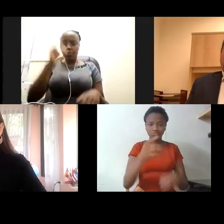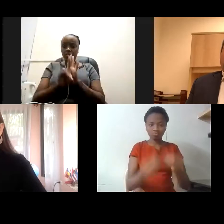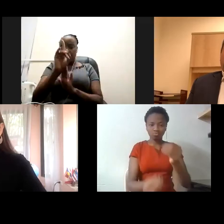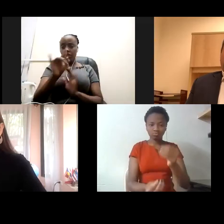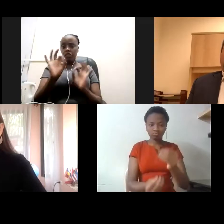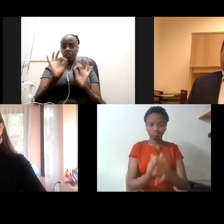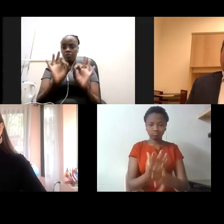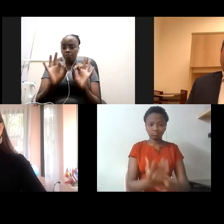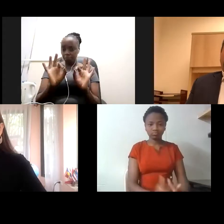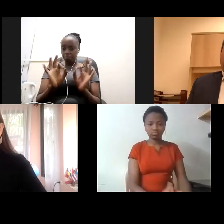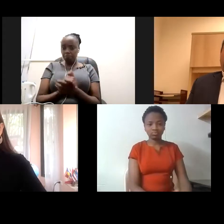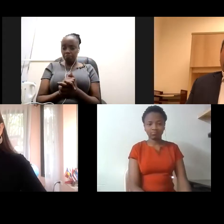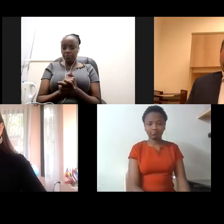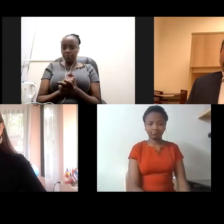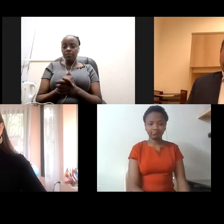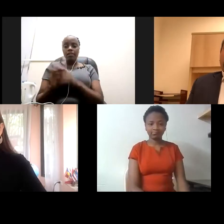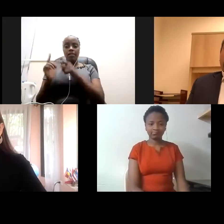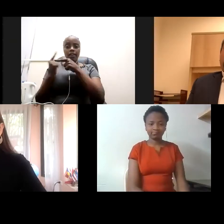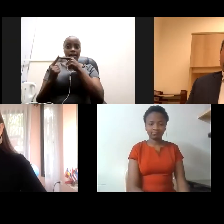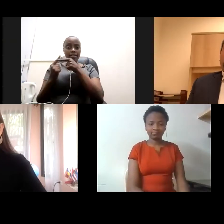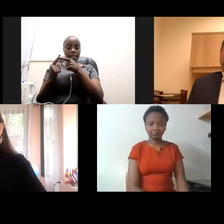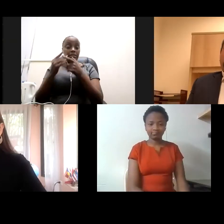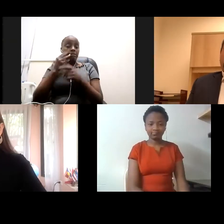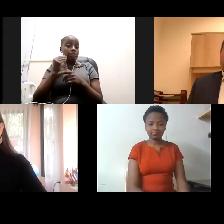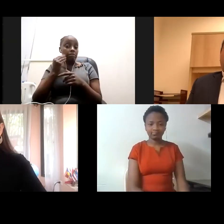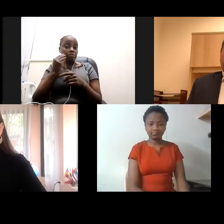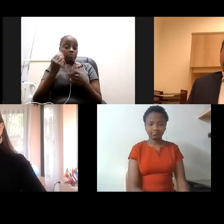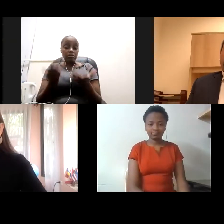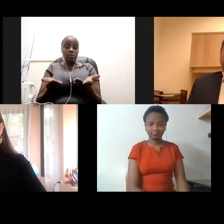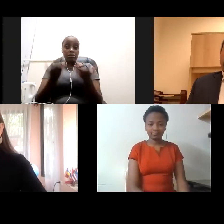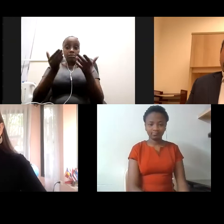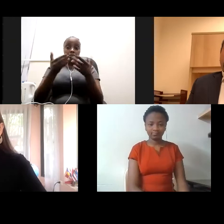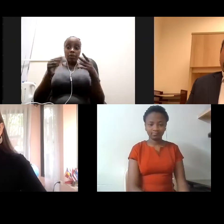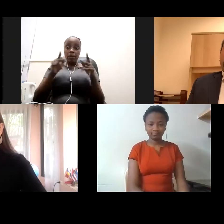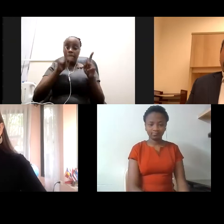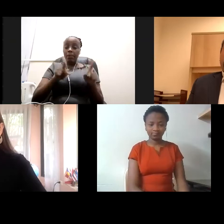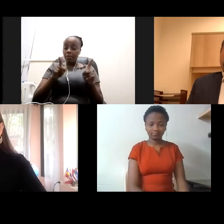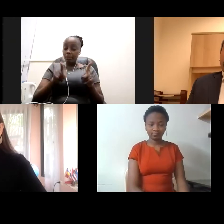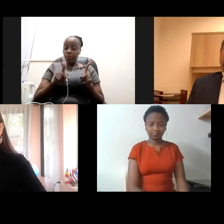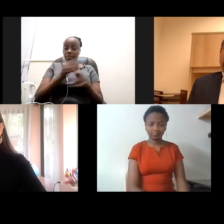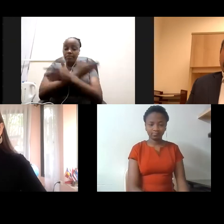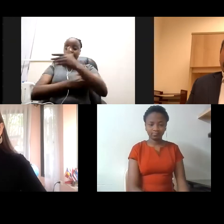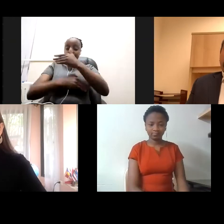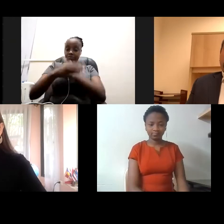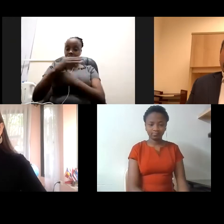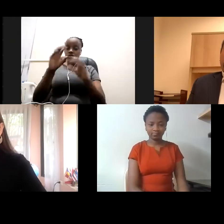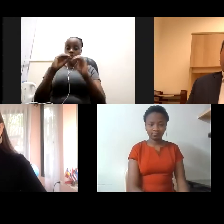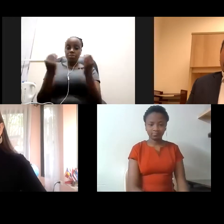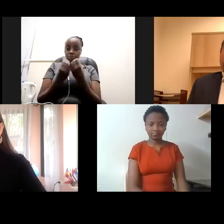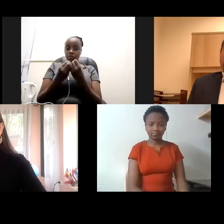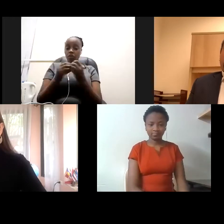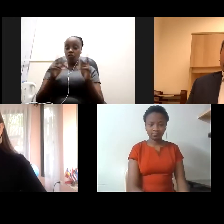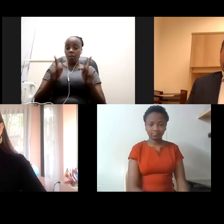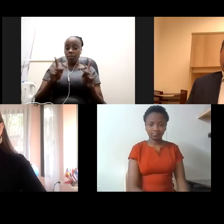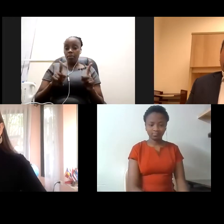long experience around promoting people with disabilities, always ensuring that organizations of persons with disabilities are at the